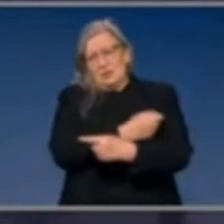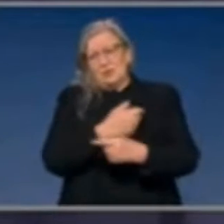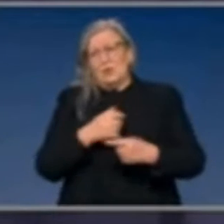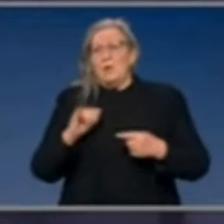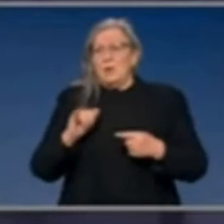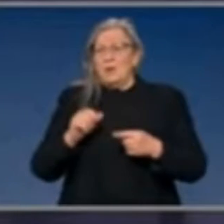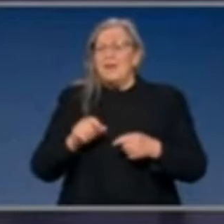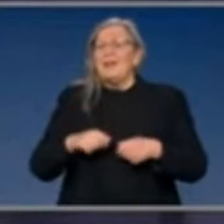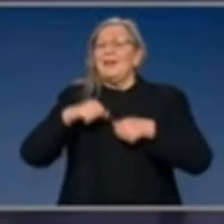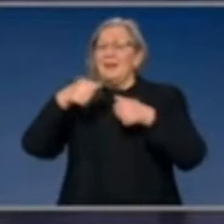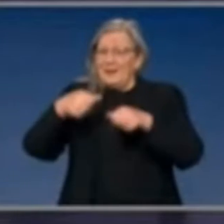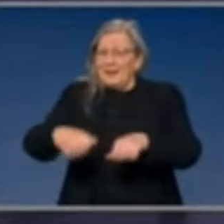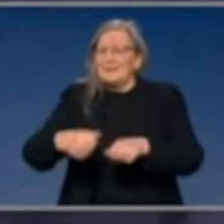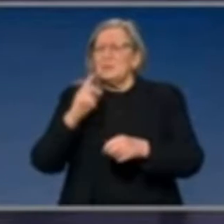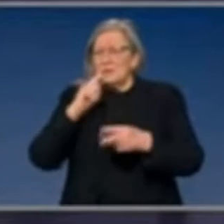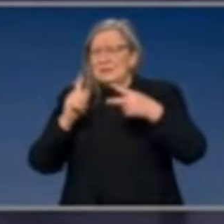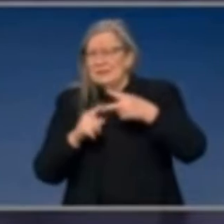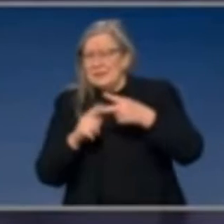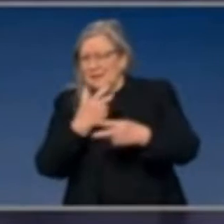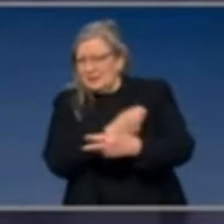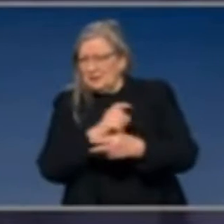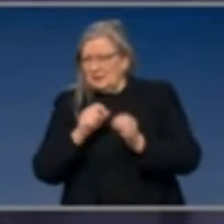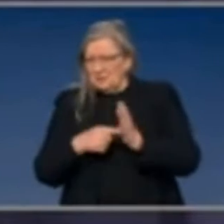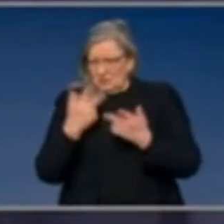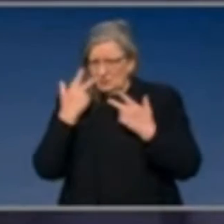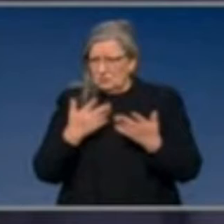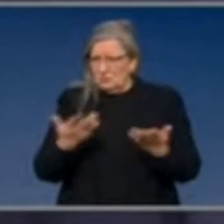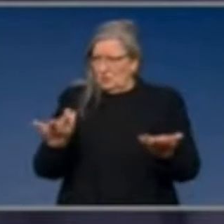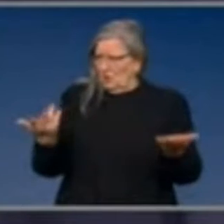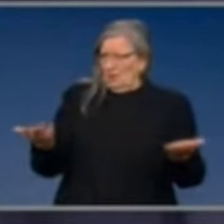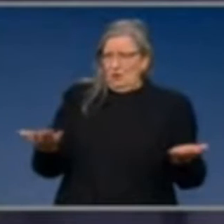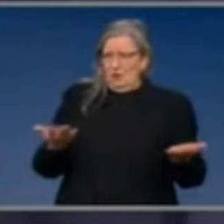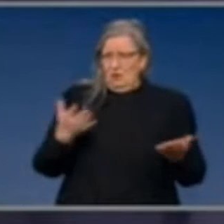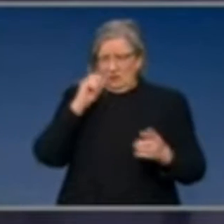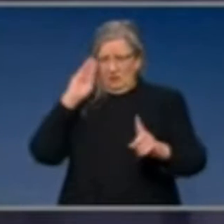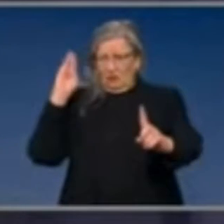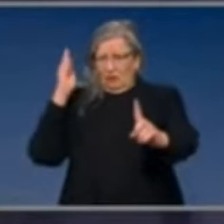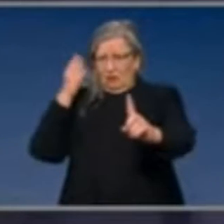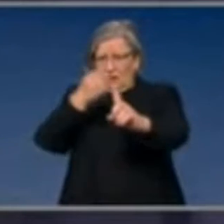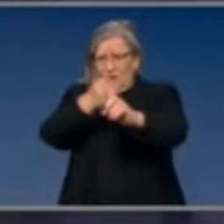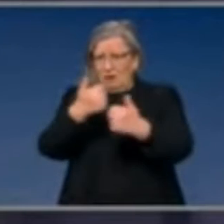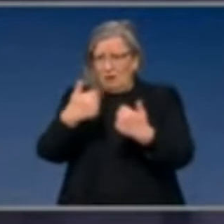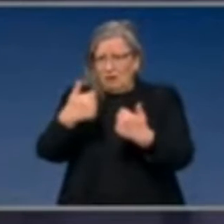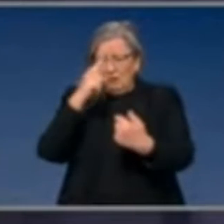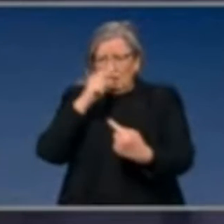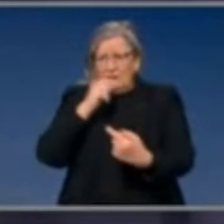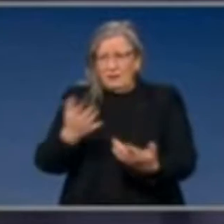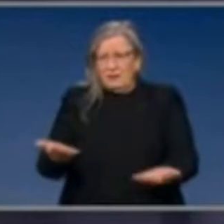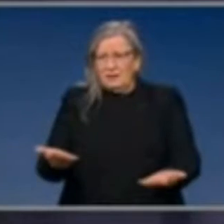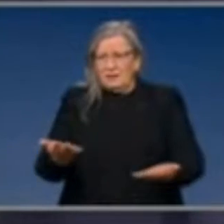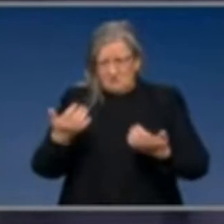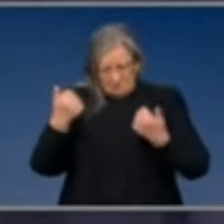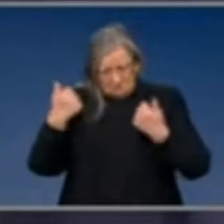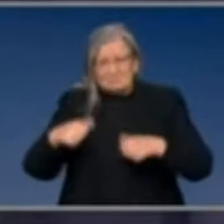sign that we are closing, that these goals are within sight. The capacity to achieve that 80% is